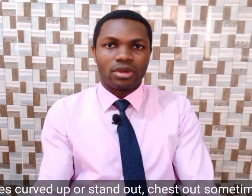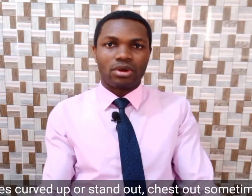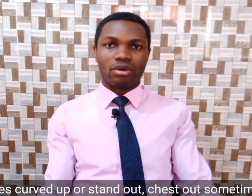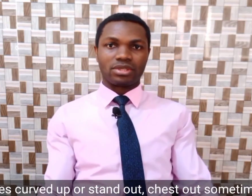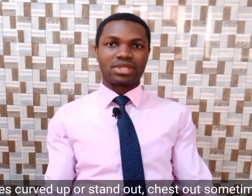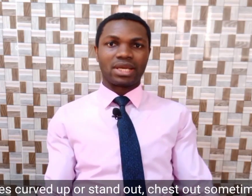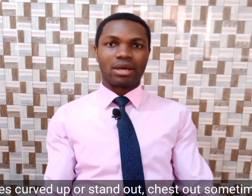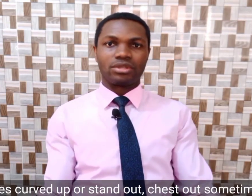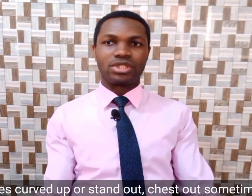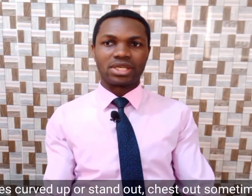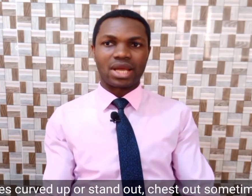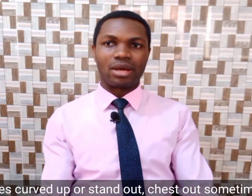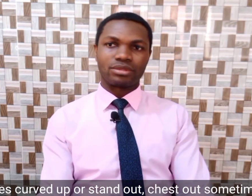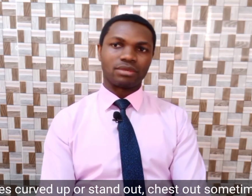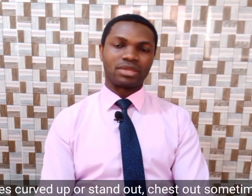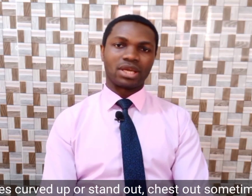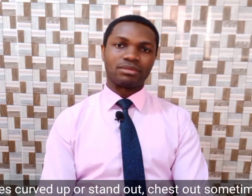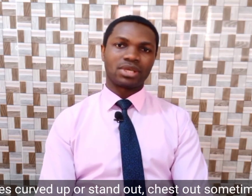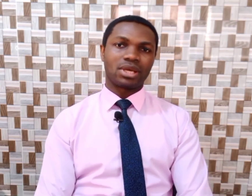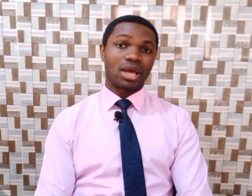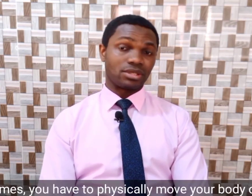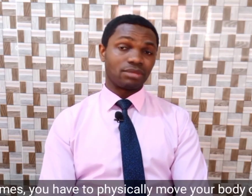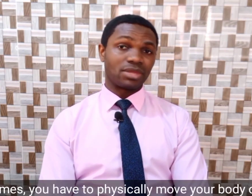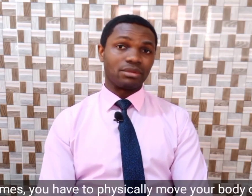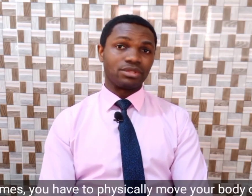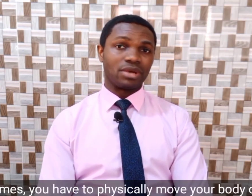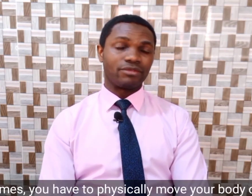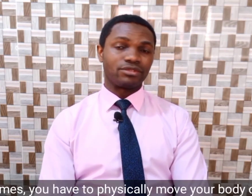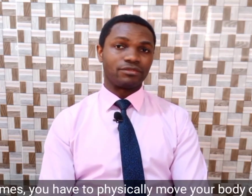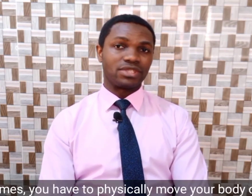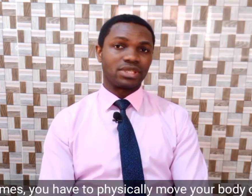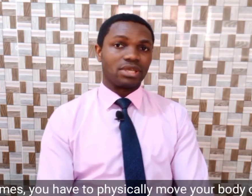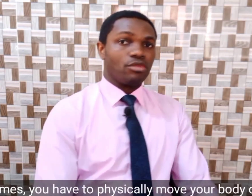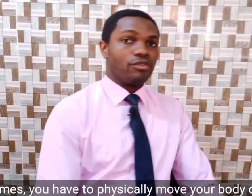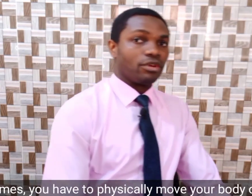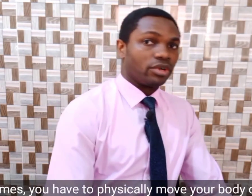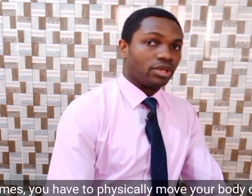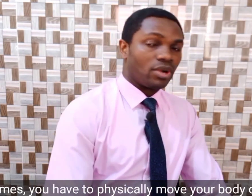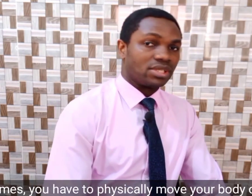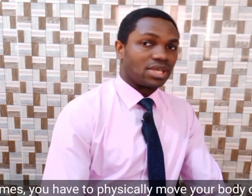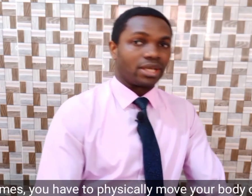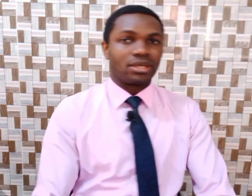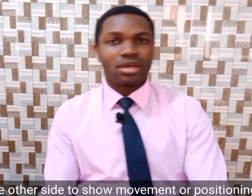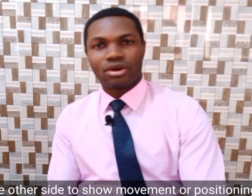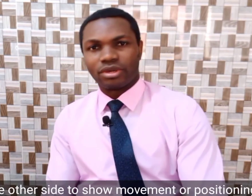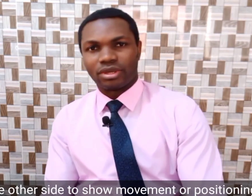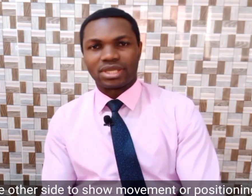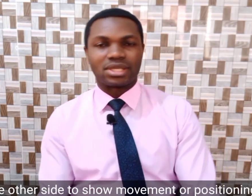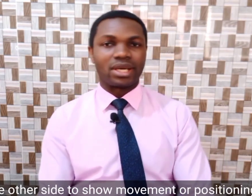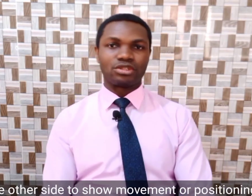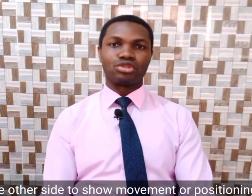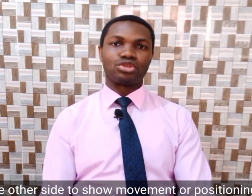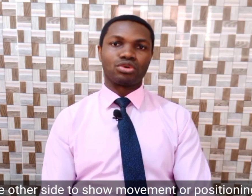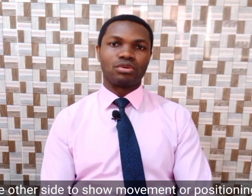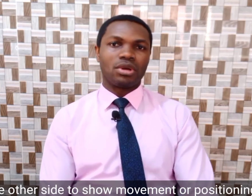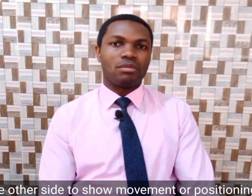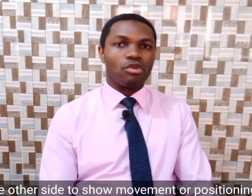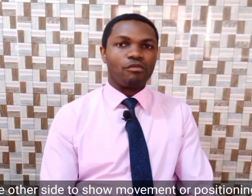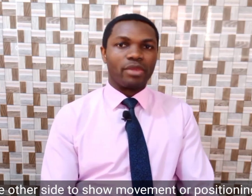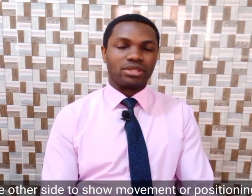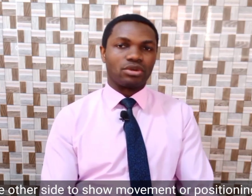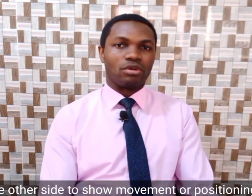up, or stand out, chest out sometimes. And sometimes you have to physically move your body one side or the other side to